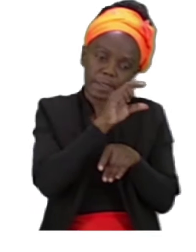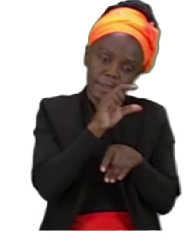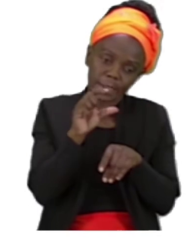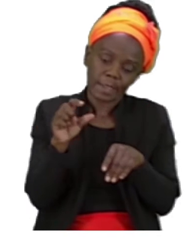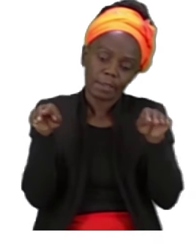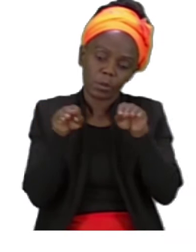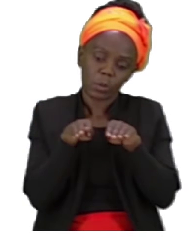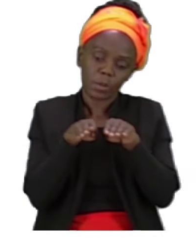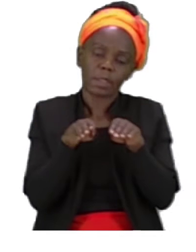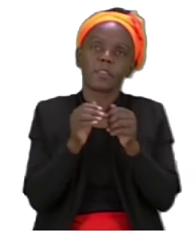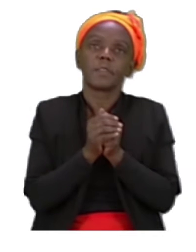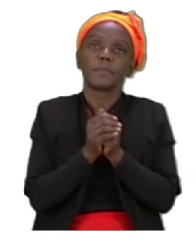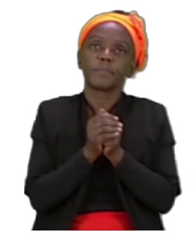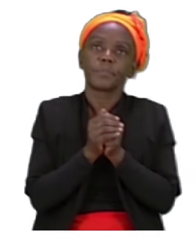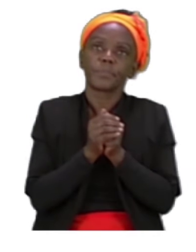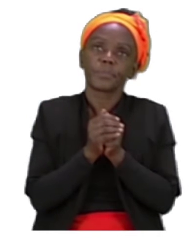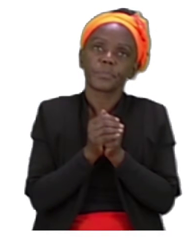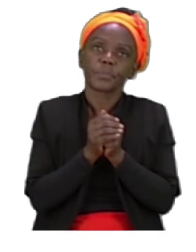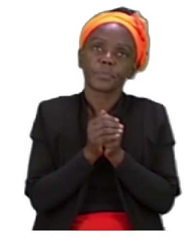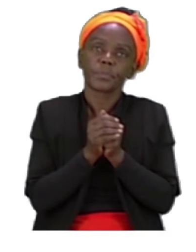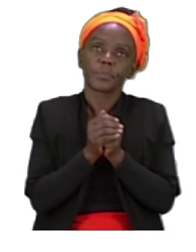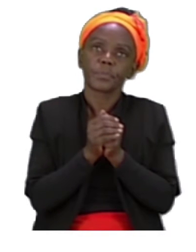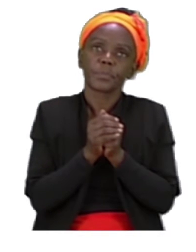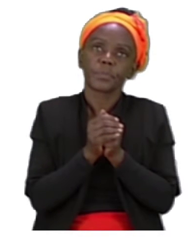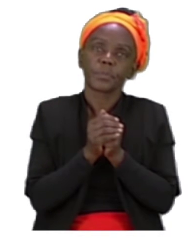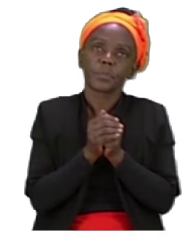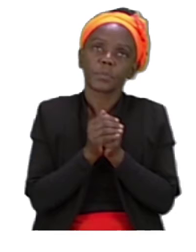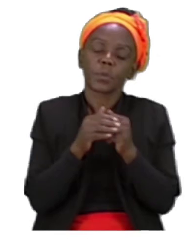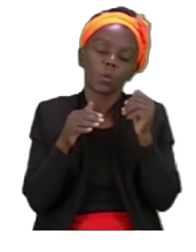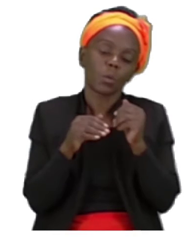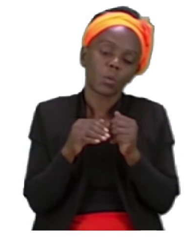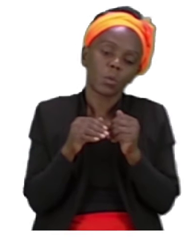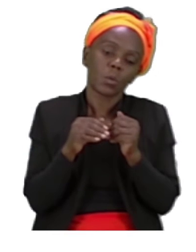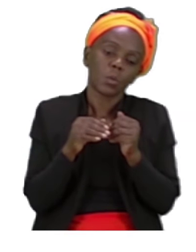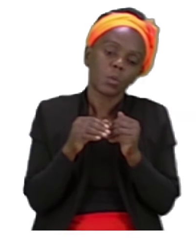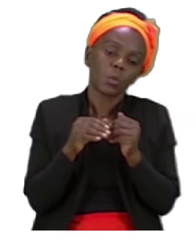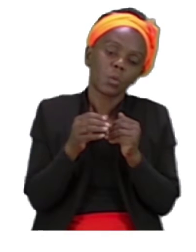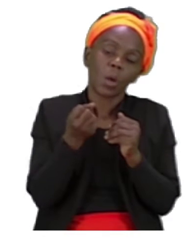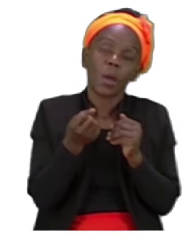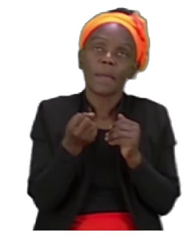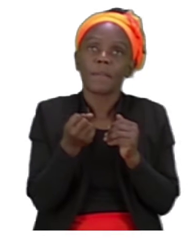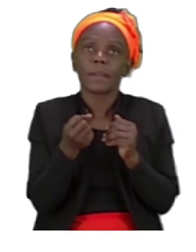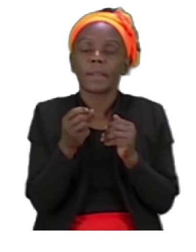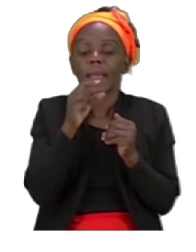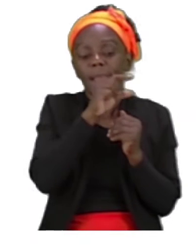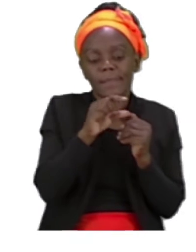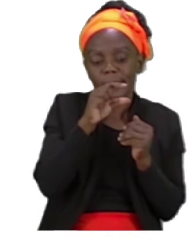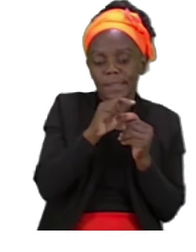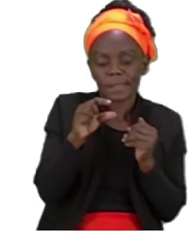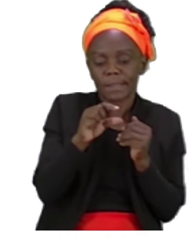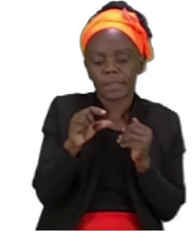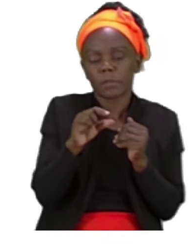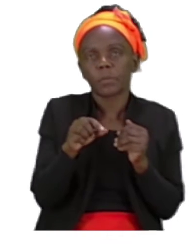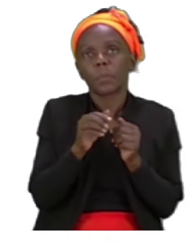doing sentence construction, that means we are building sentences. We have our building blocks that have been